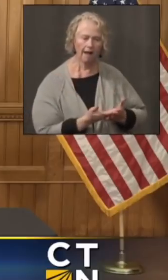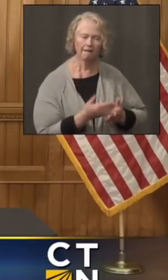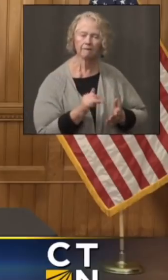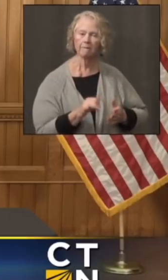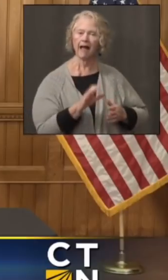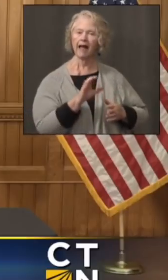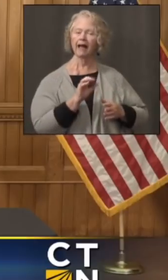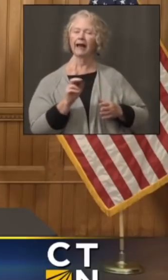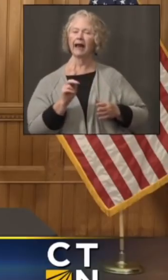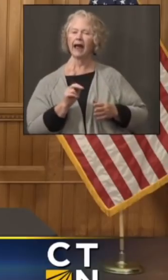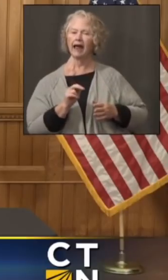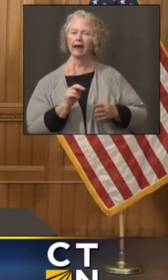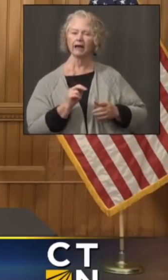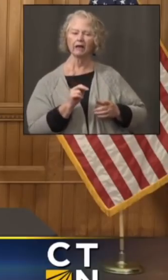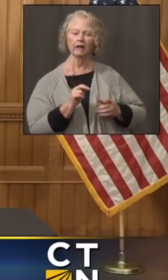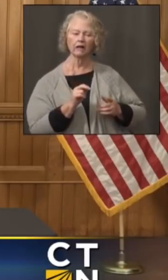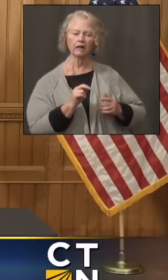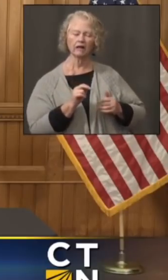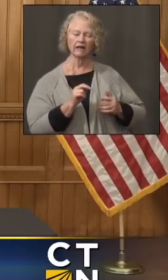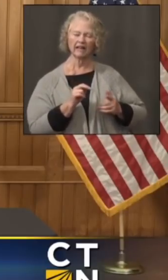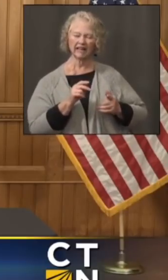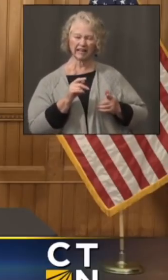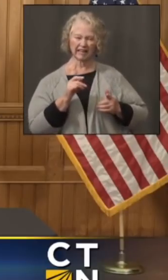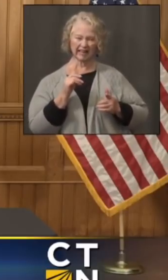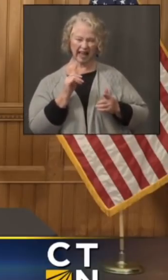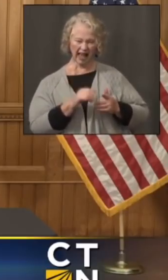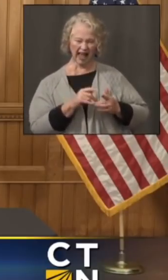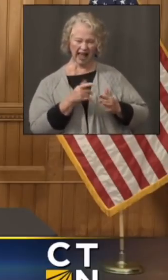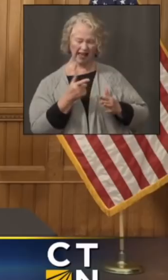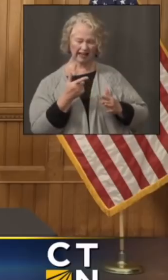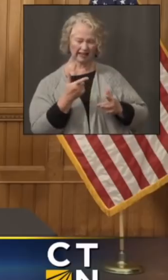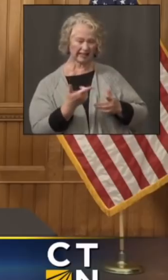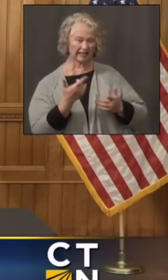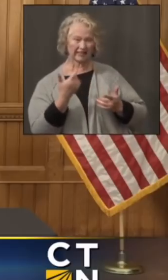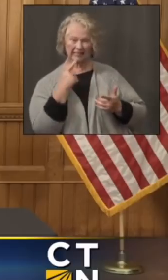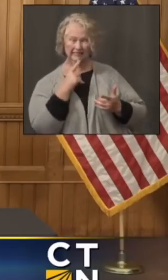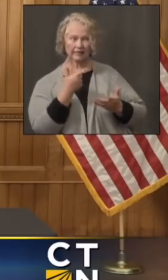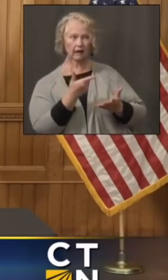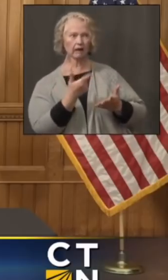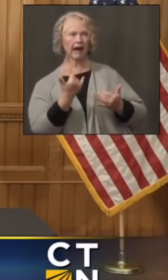had not requested a ballot and fears it's now too late to do so.